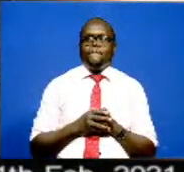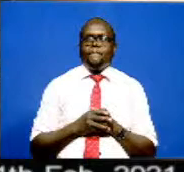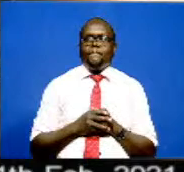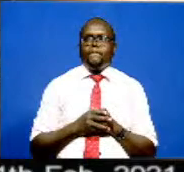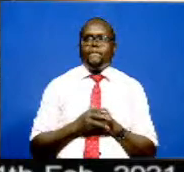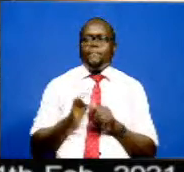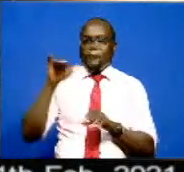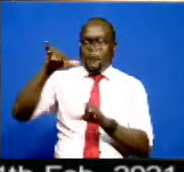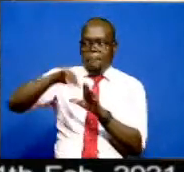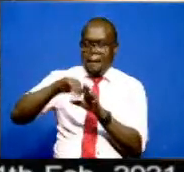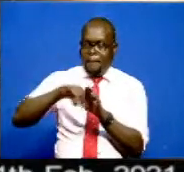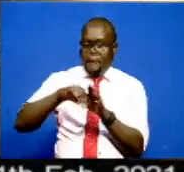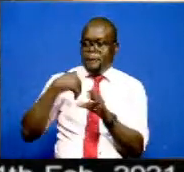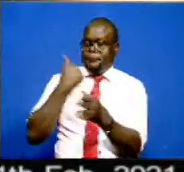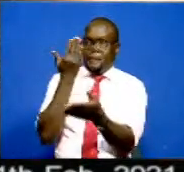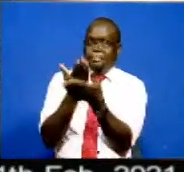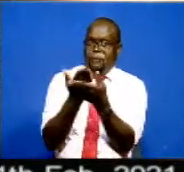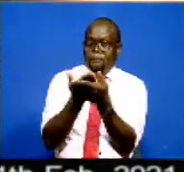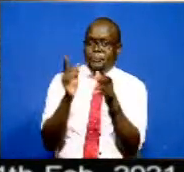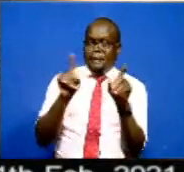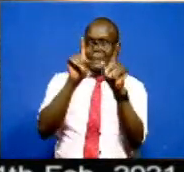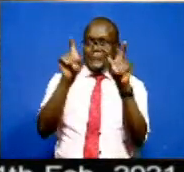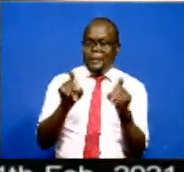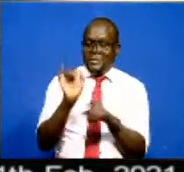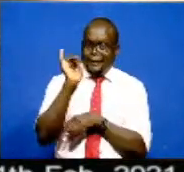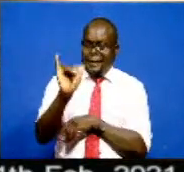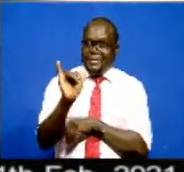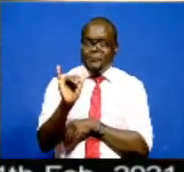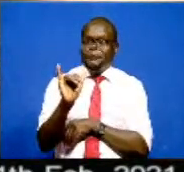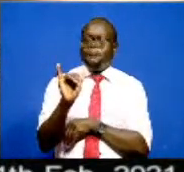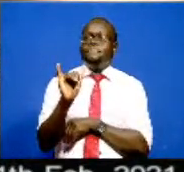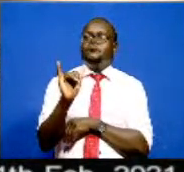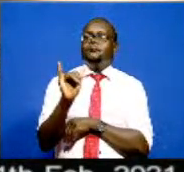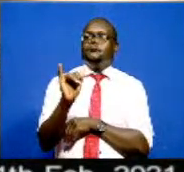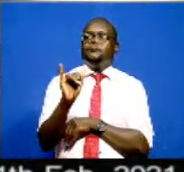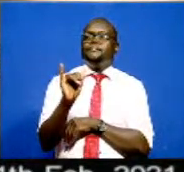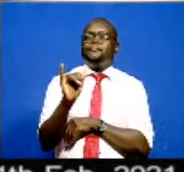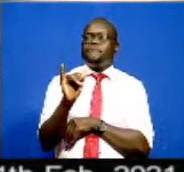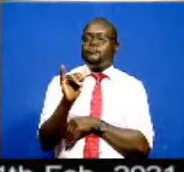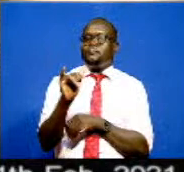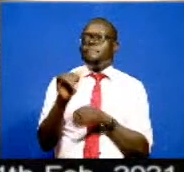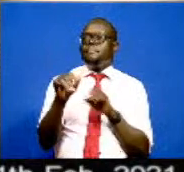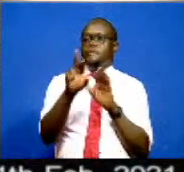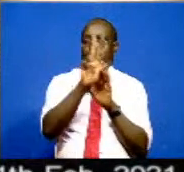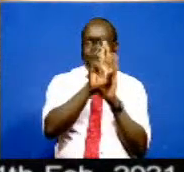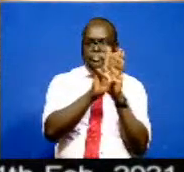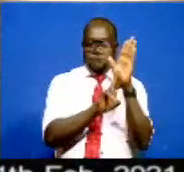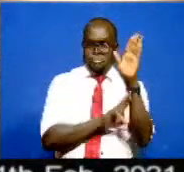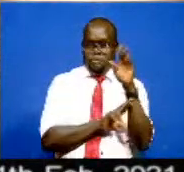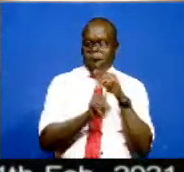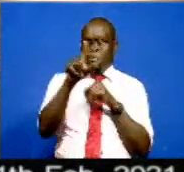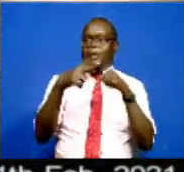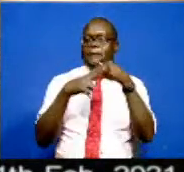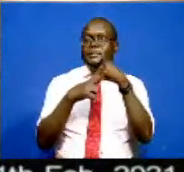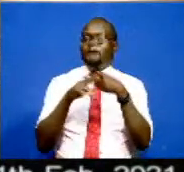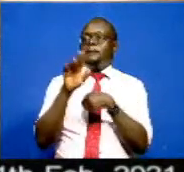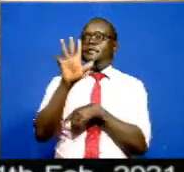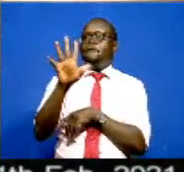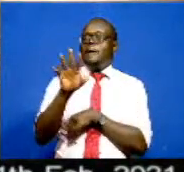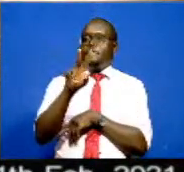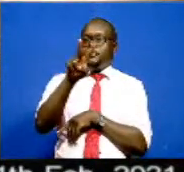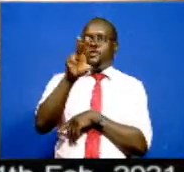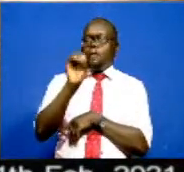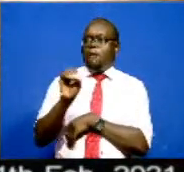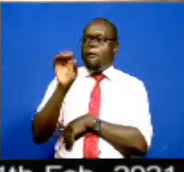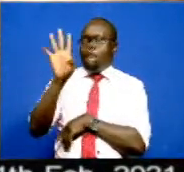Members, I wish to propose the question, which is that pursuant to the provisions of Standing Orders 175 and